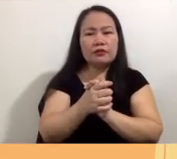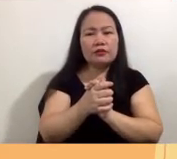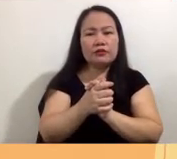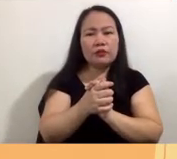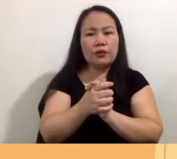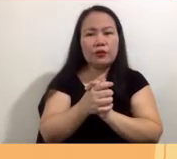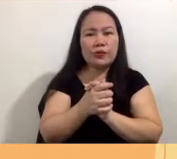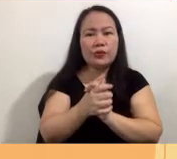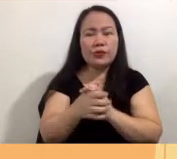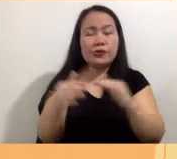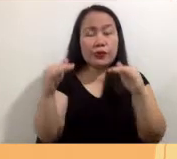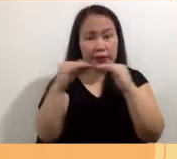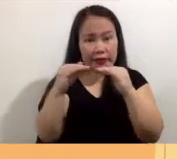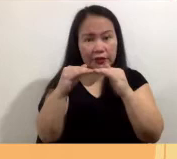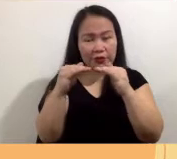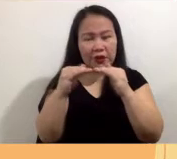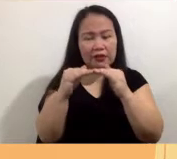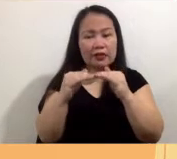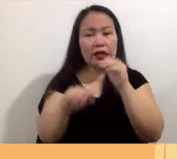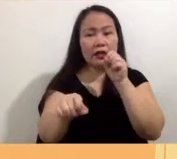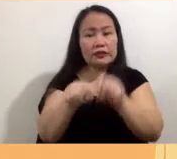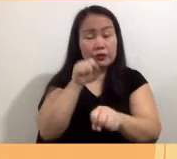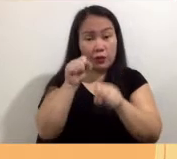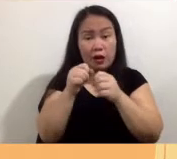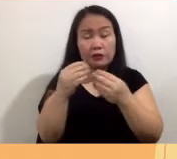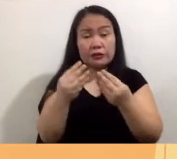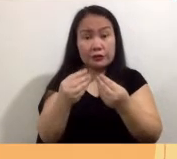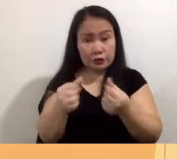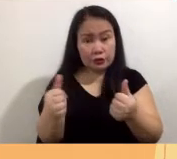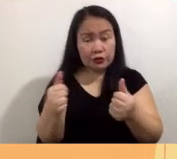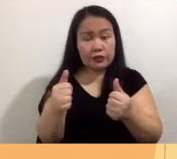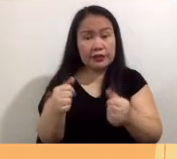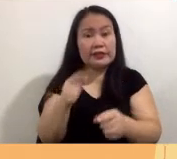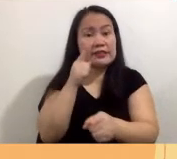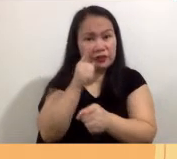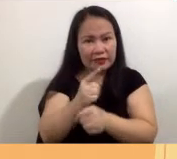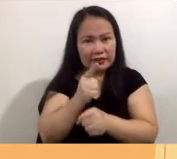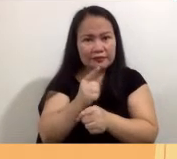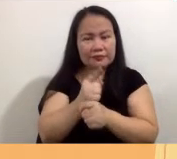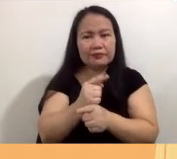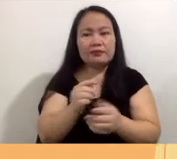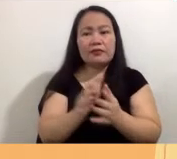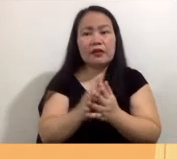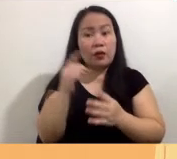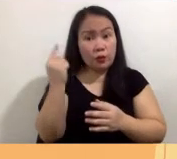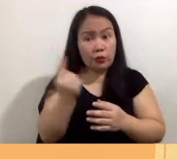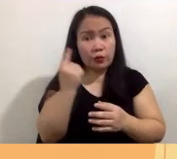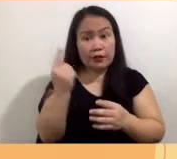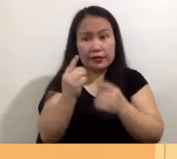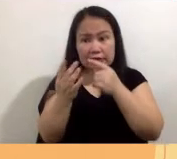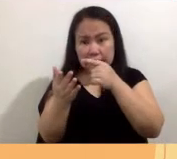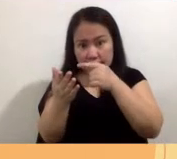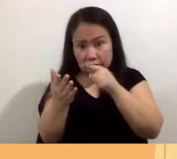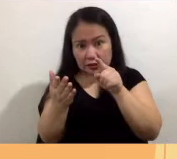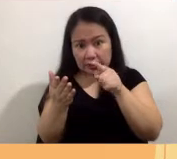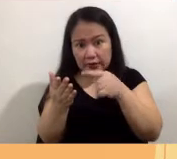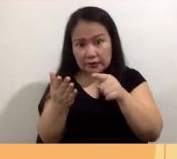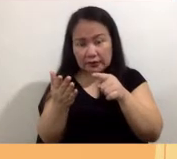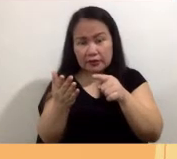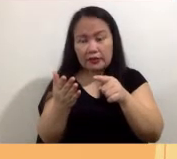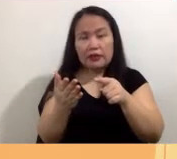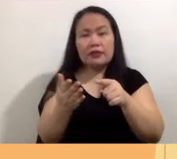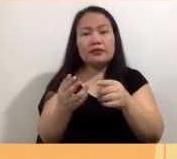you can see, they are equal. So therefore, our solution is correct. So always check the